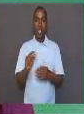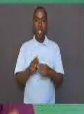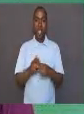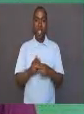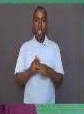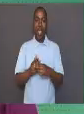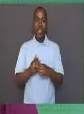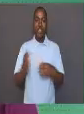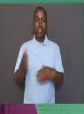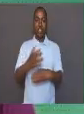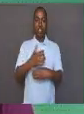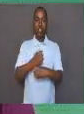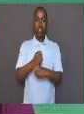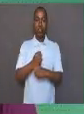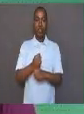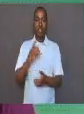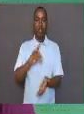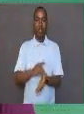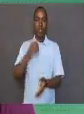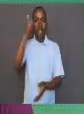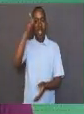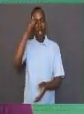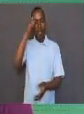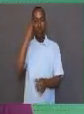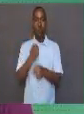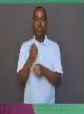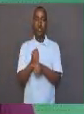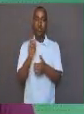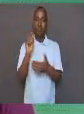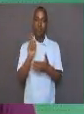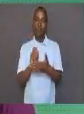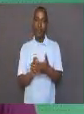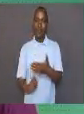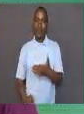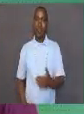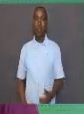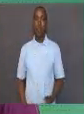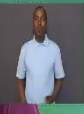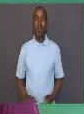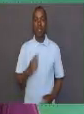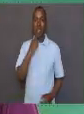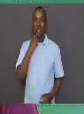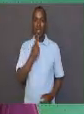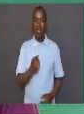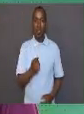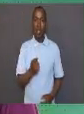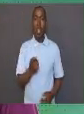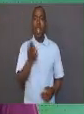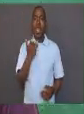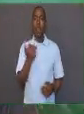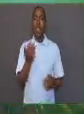Dr. Akiliu Lema's work and say why you think it is